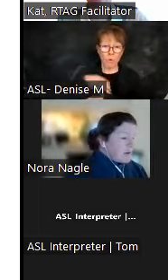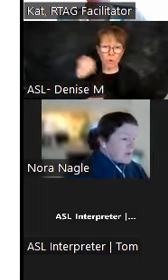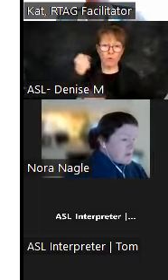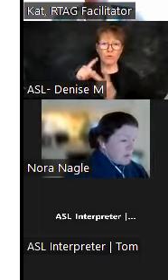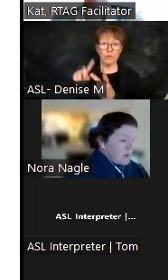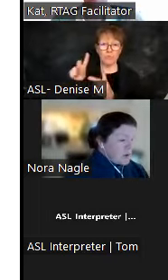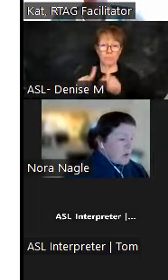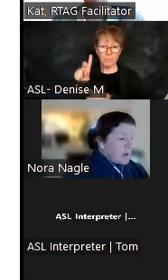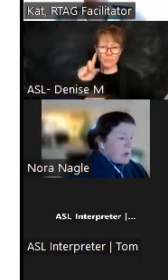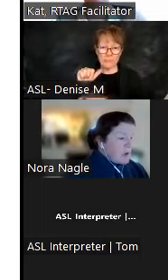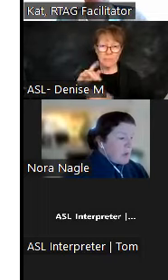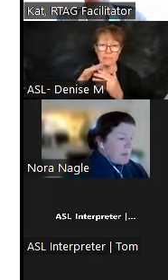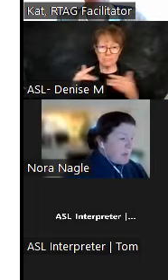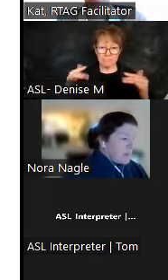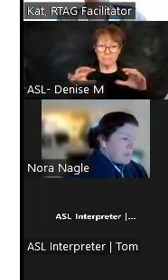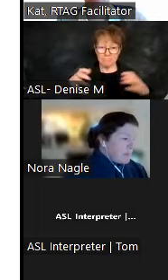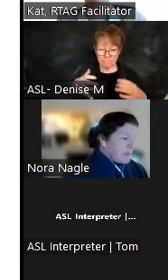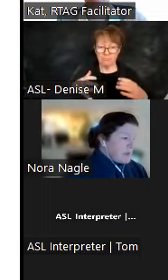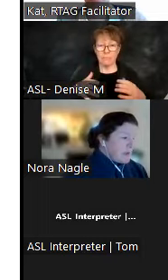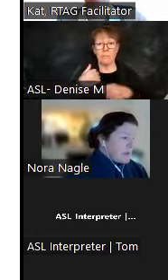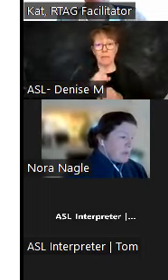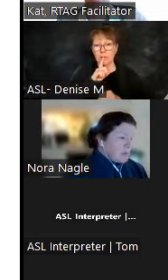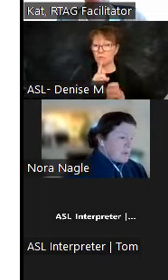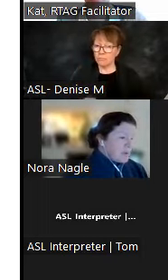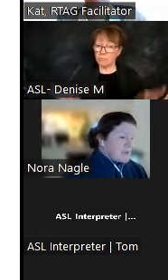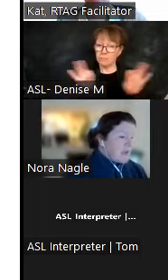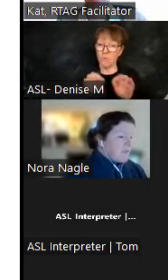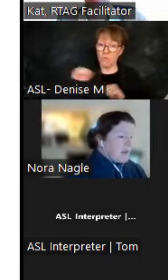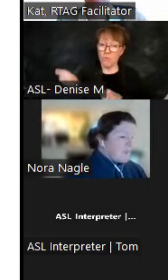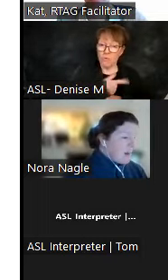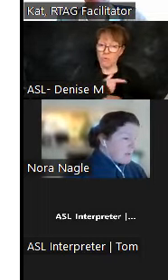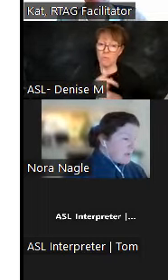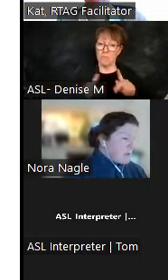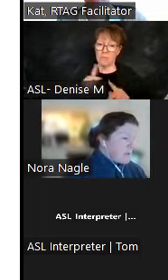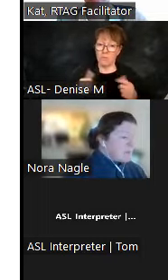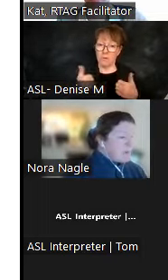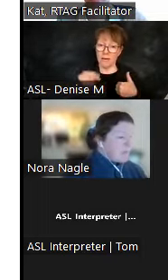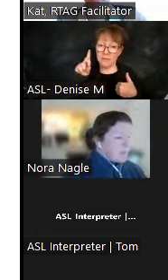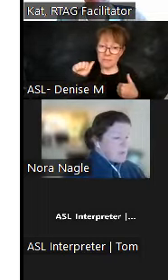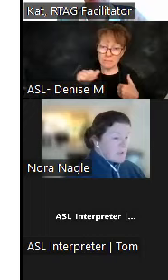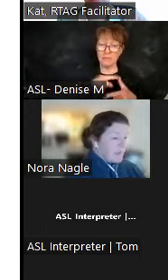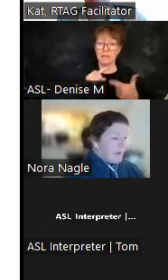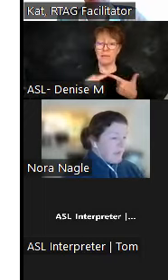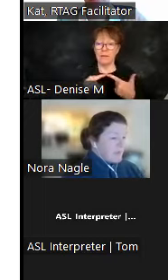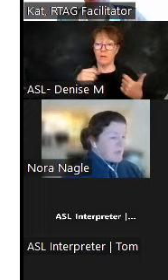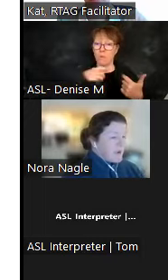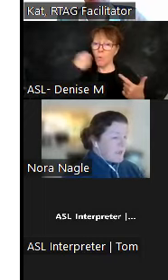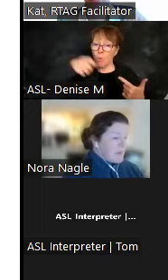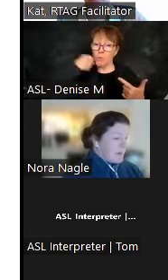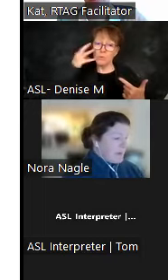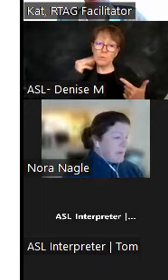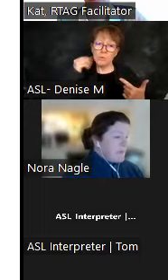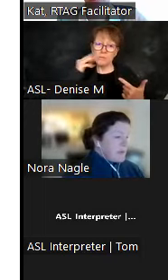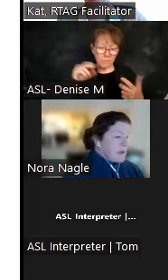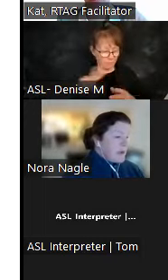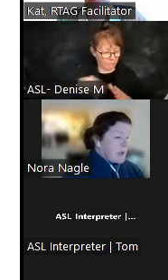Our goal is to ensure that all people with disabilities and older adults have every opportunity to be fully participating members of our